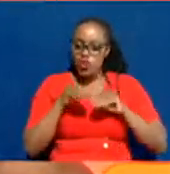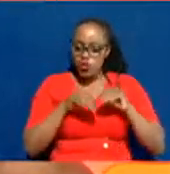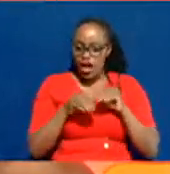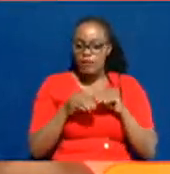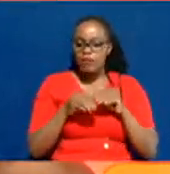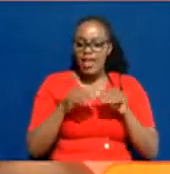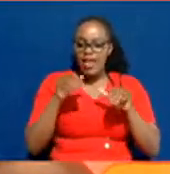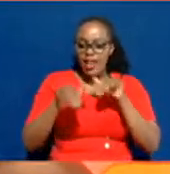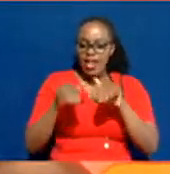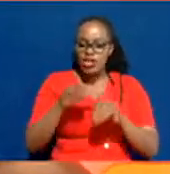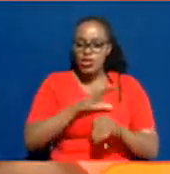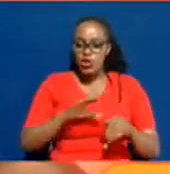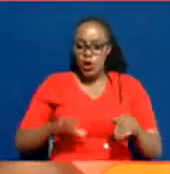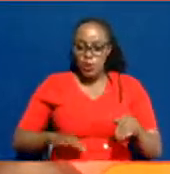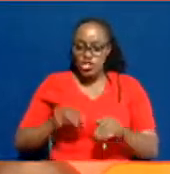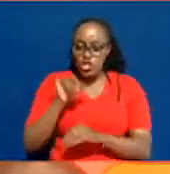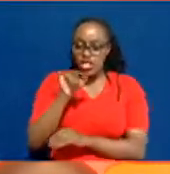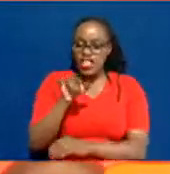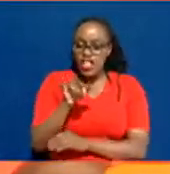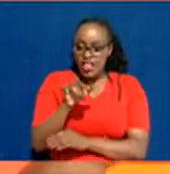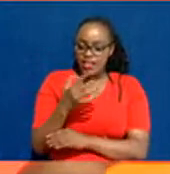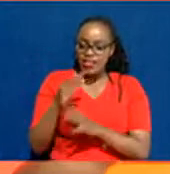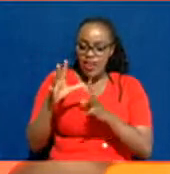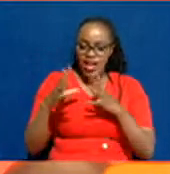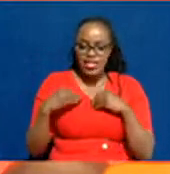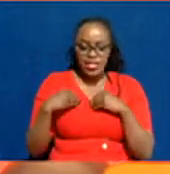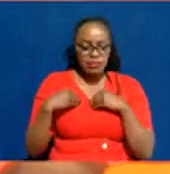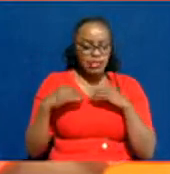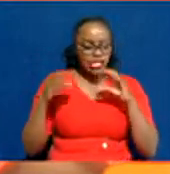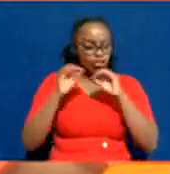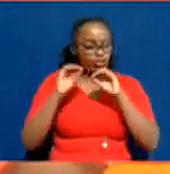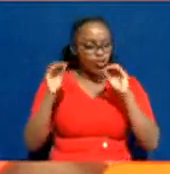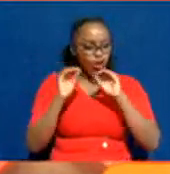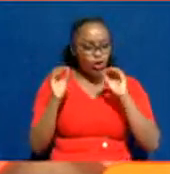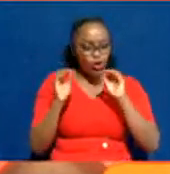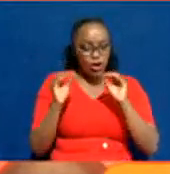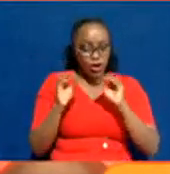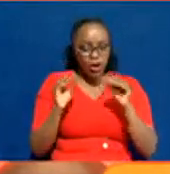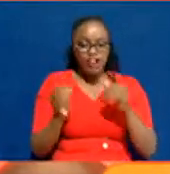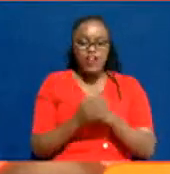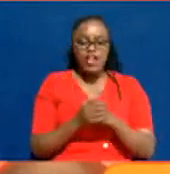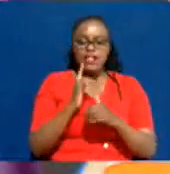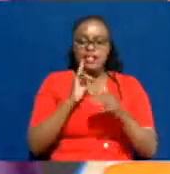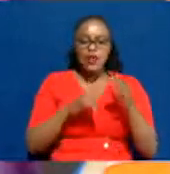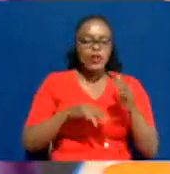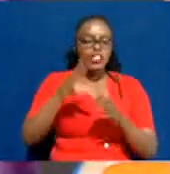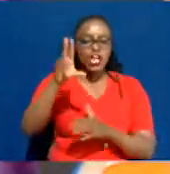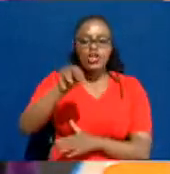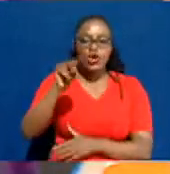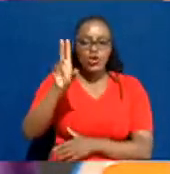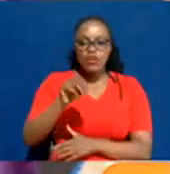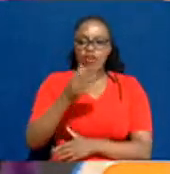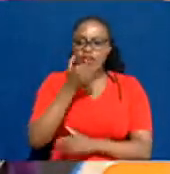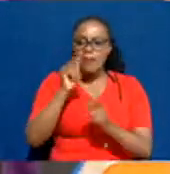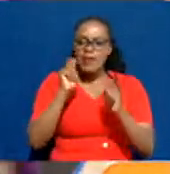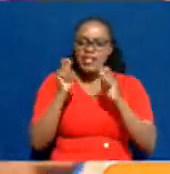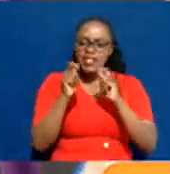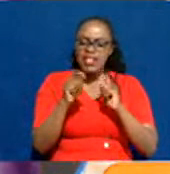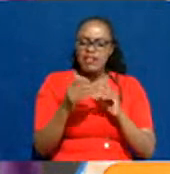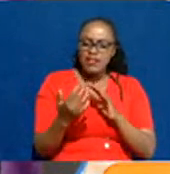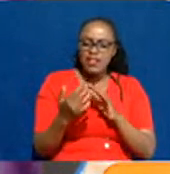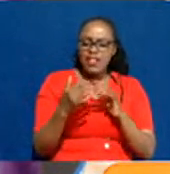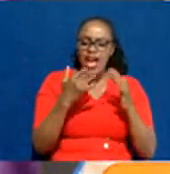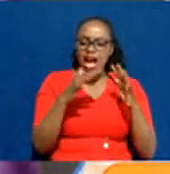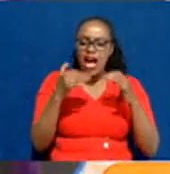commission. Yes. And this is totally unacceptable. Yes. That's why we are saying no. Siata mubadilishe taktik